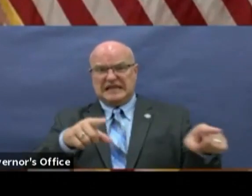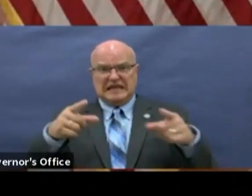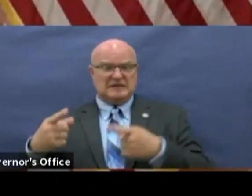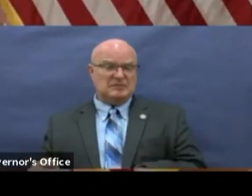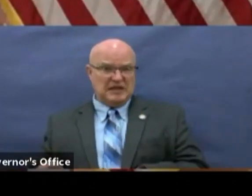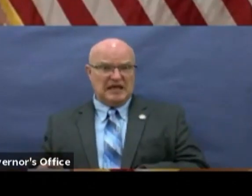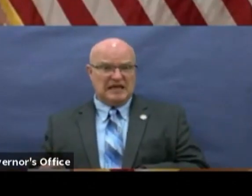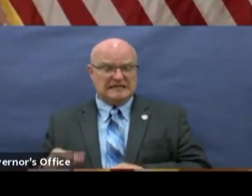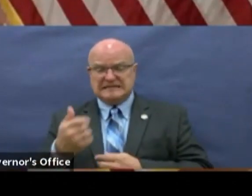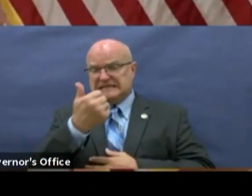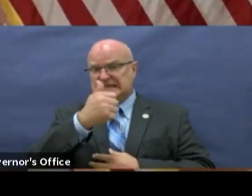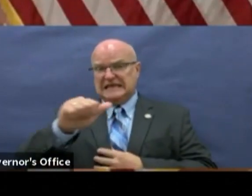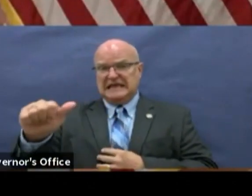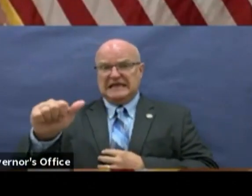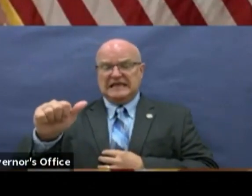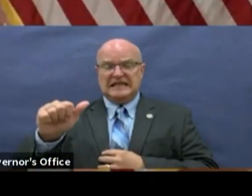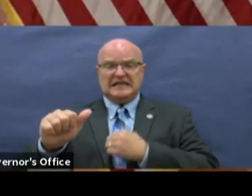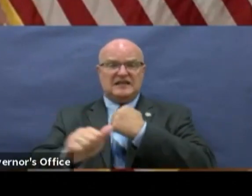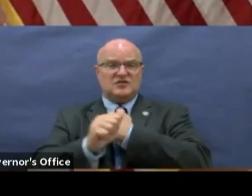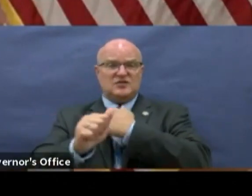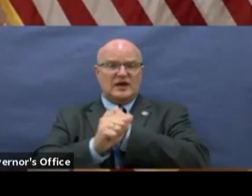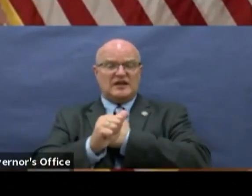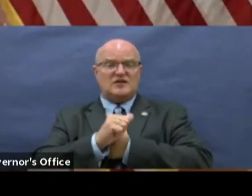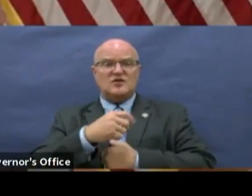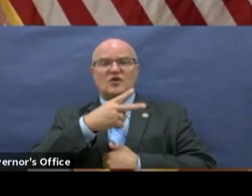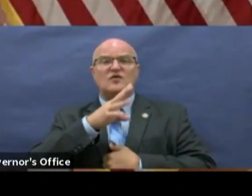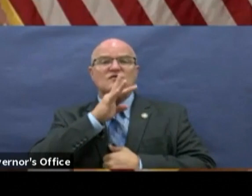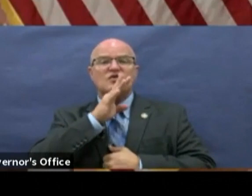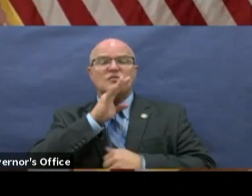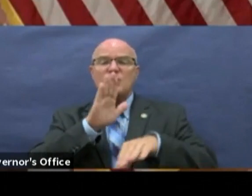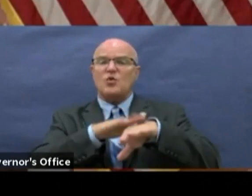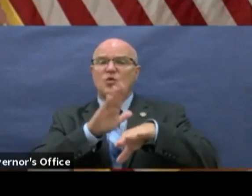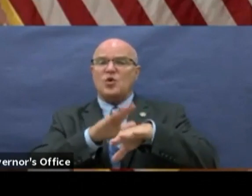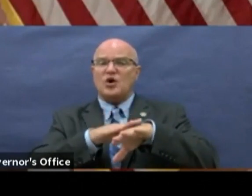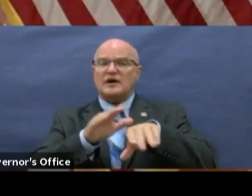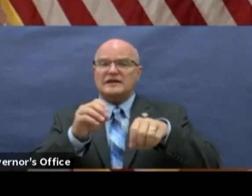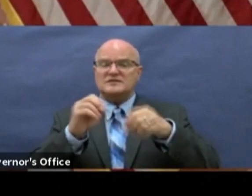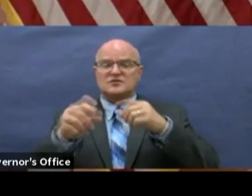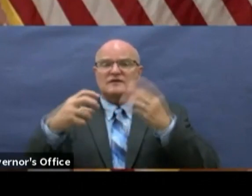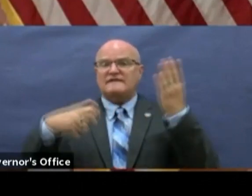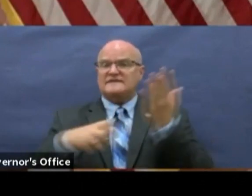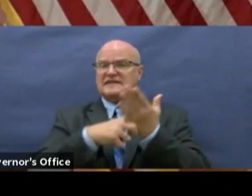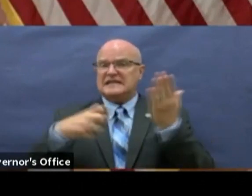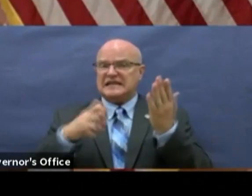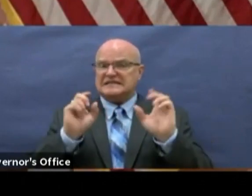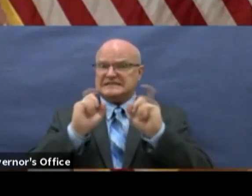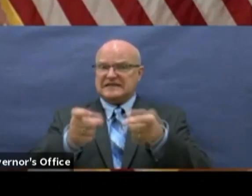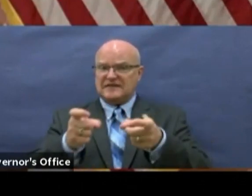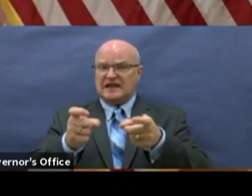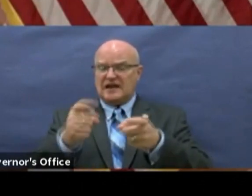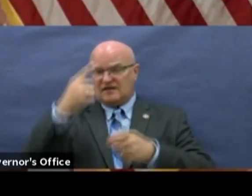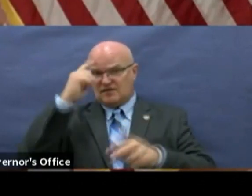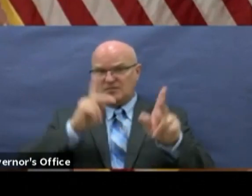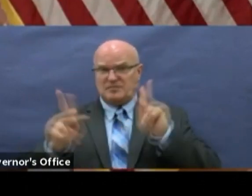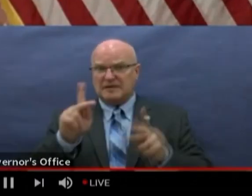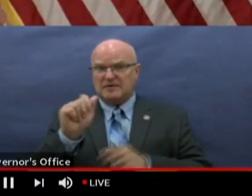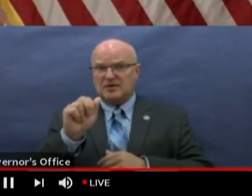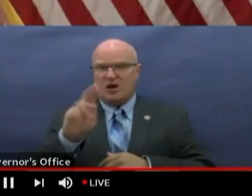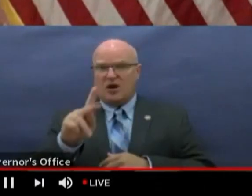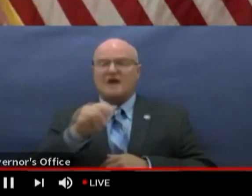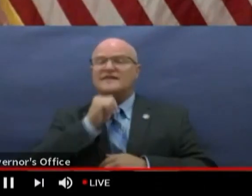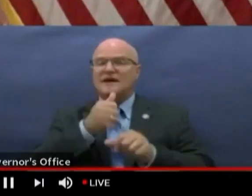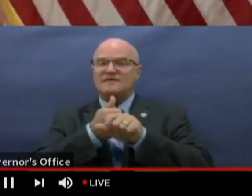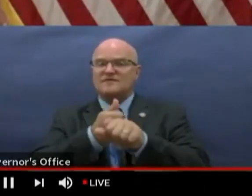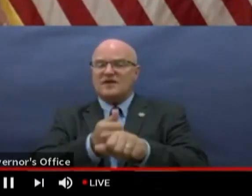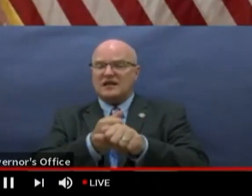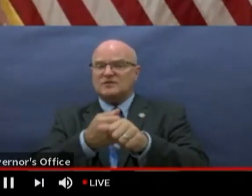any written or verbal warnings that have been given out or fines that have been given out to Arkansans who have not been following this